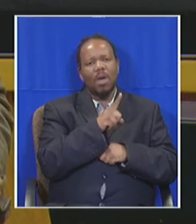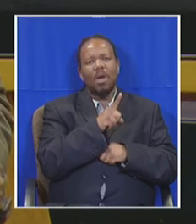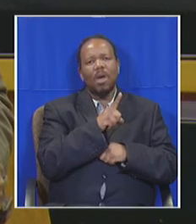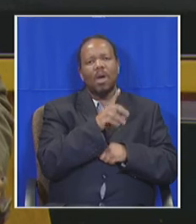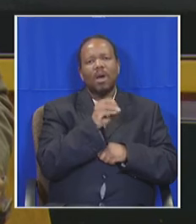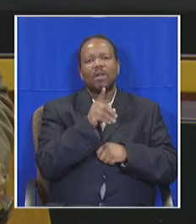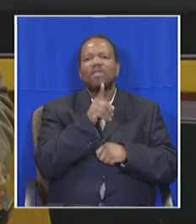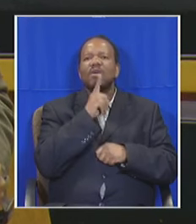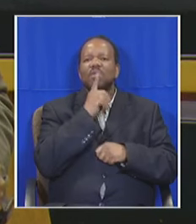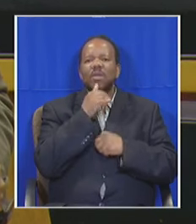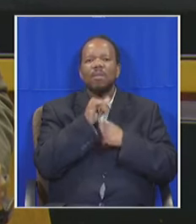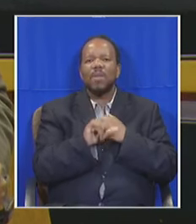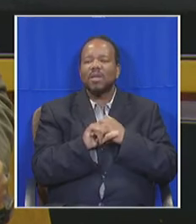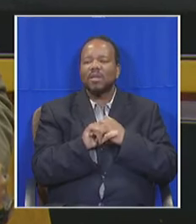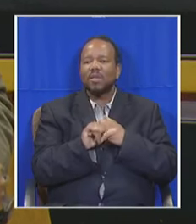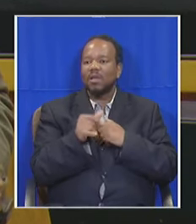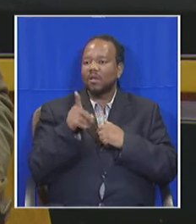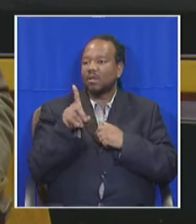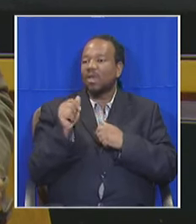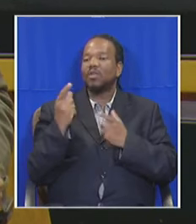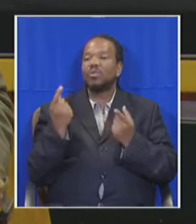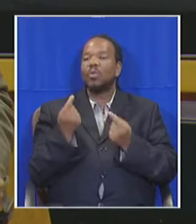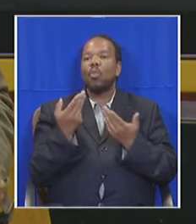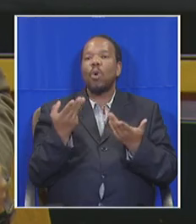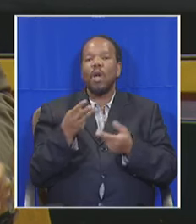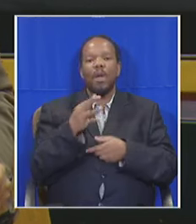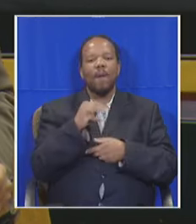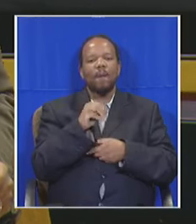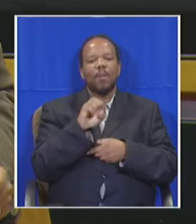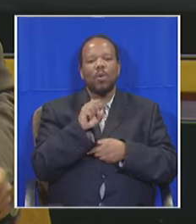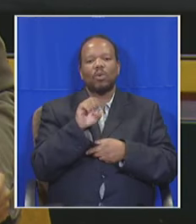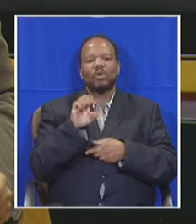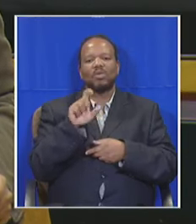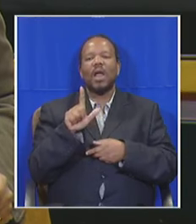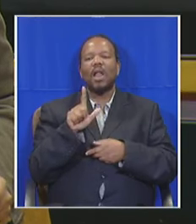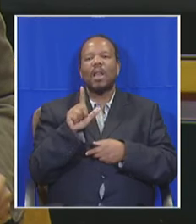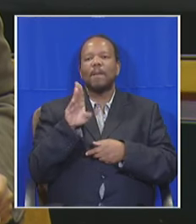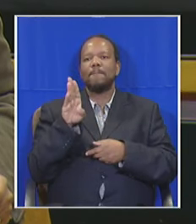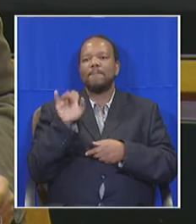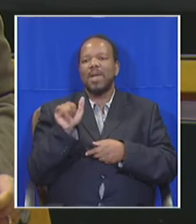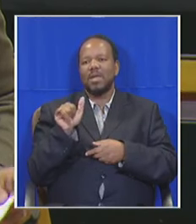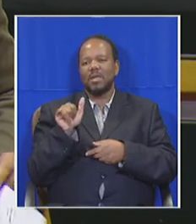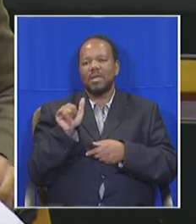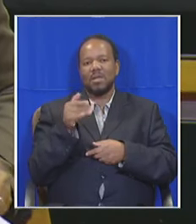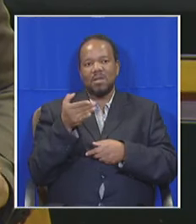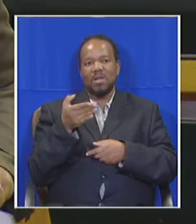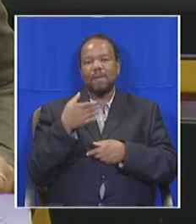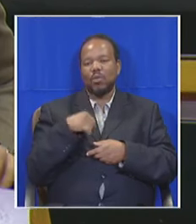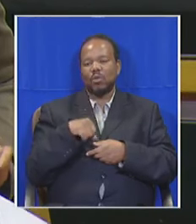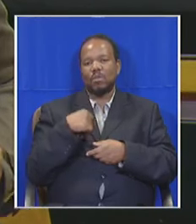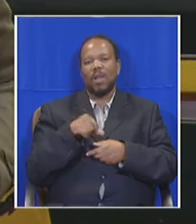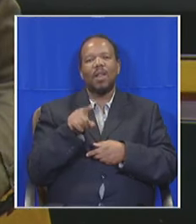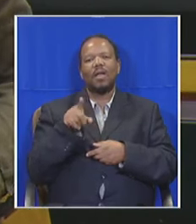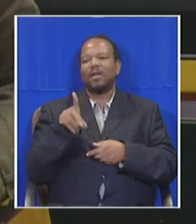being done in the DA-led Mossel Bay municipality? I think not. The DA is